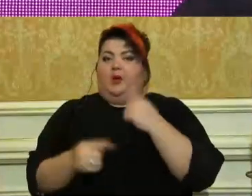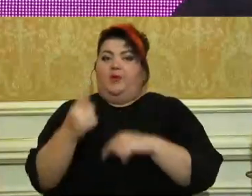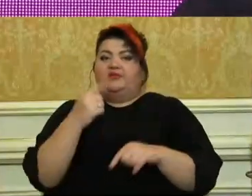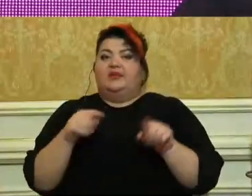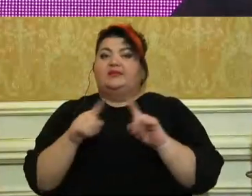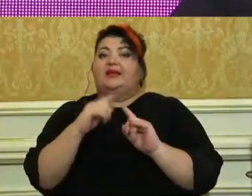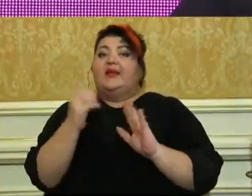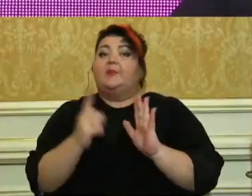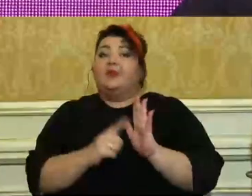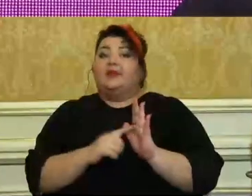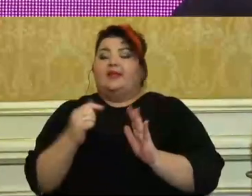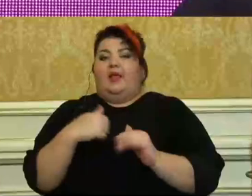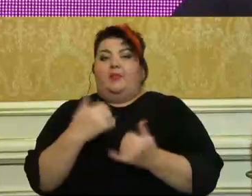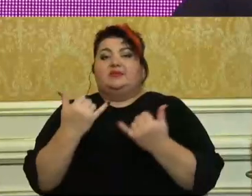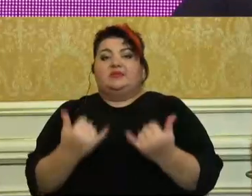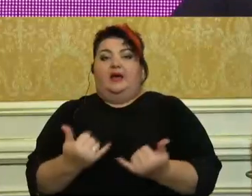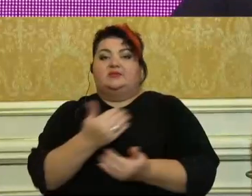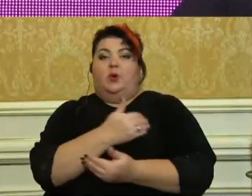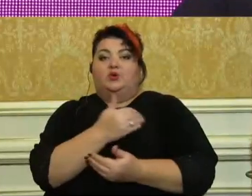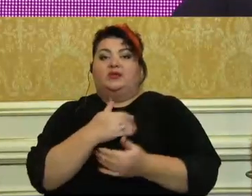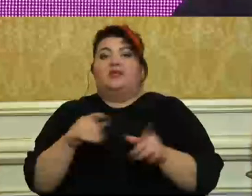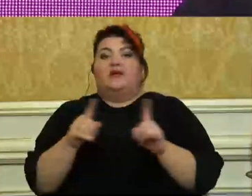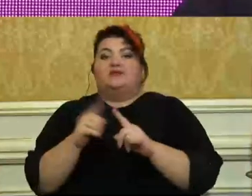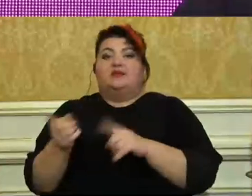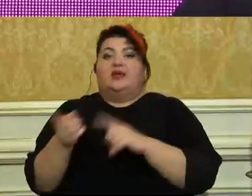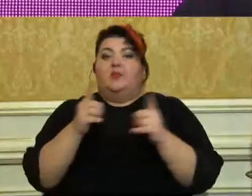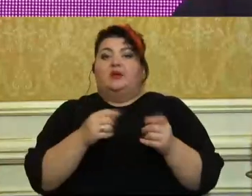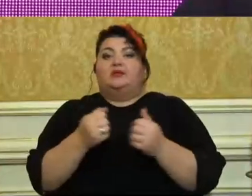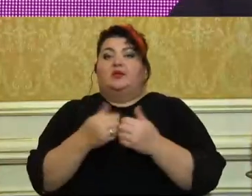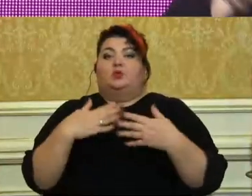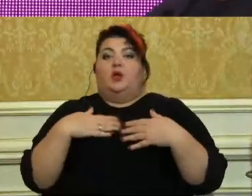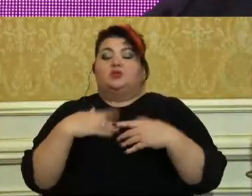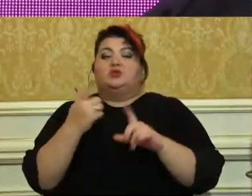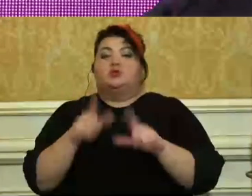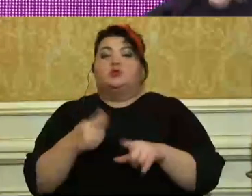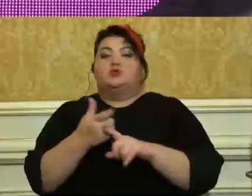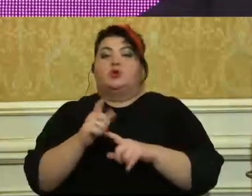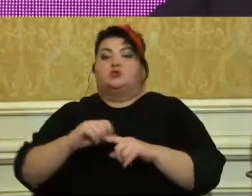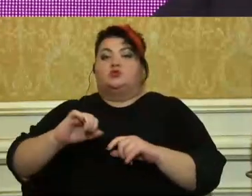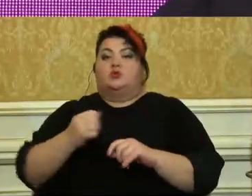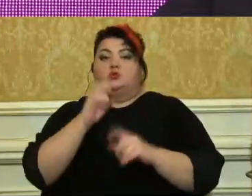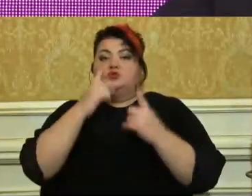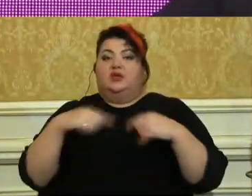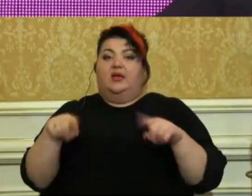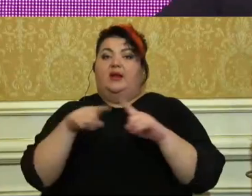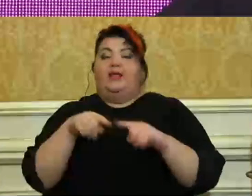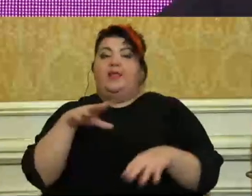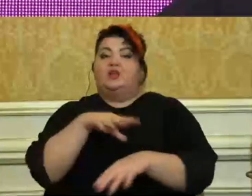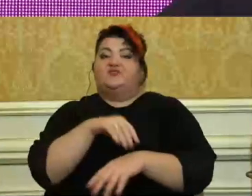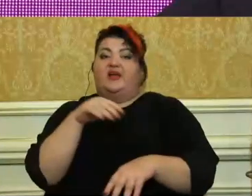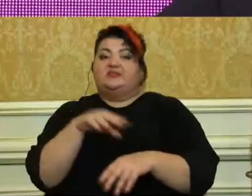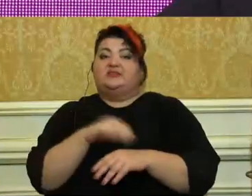healthcare. So we will talk later on, but I would like to move on to our very friendly